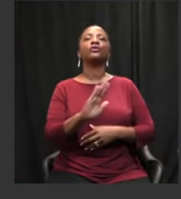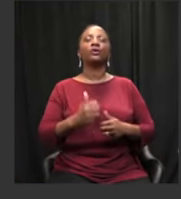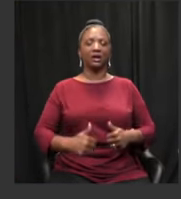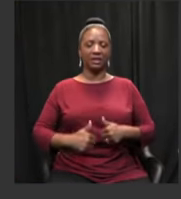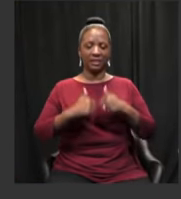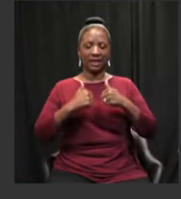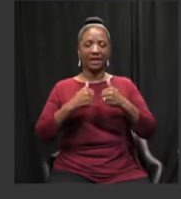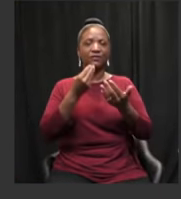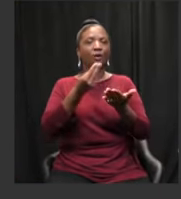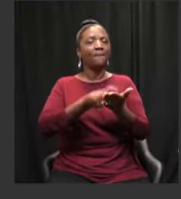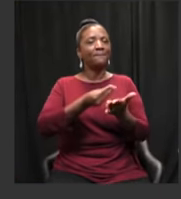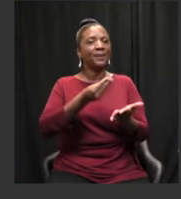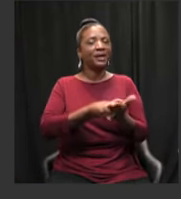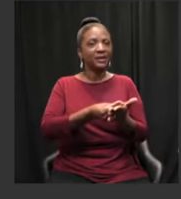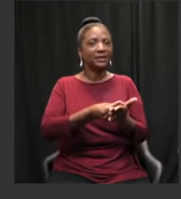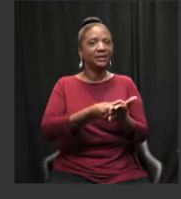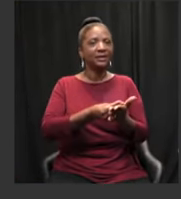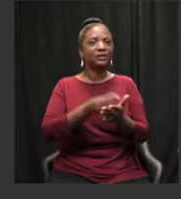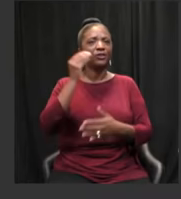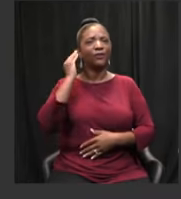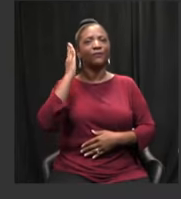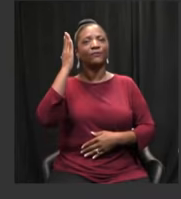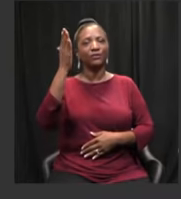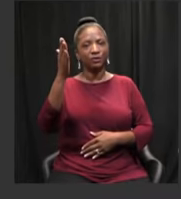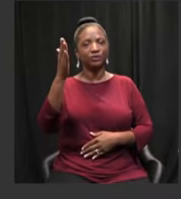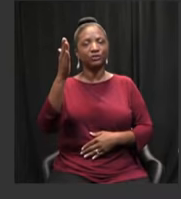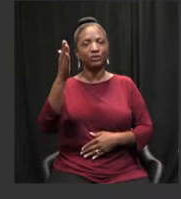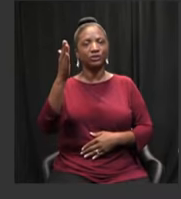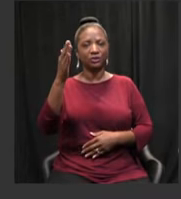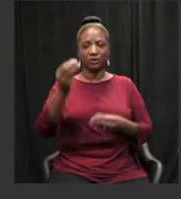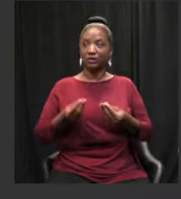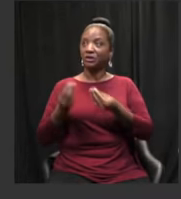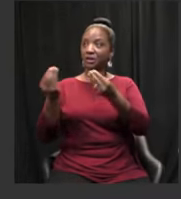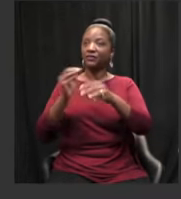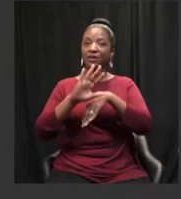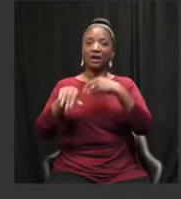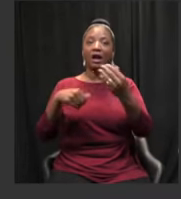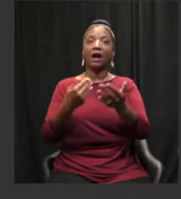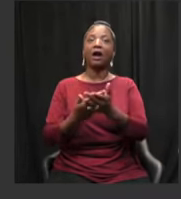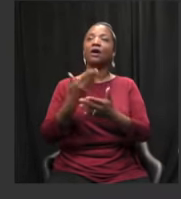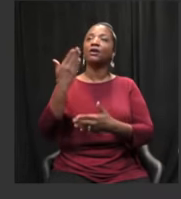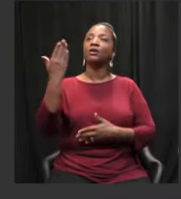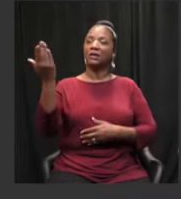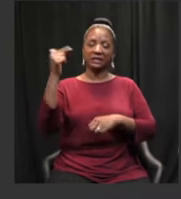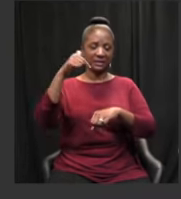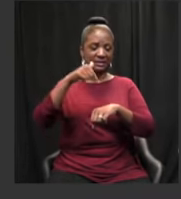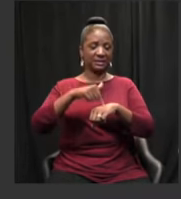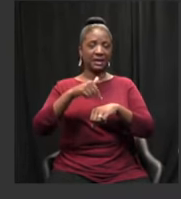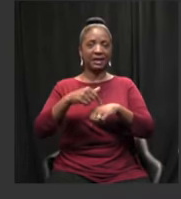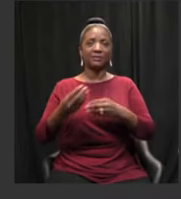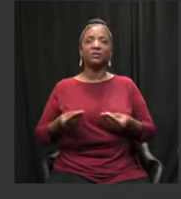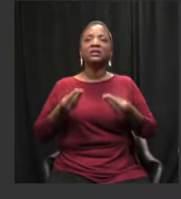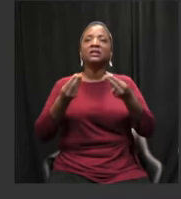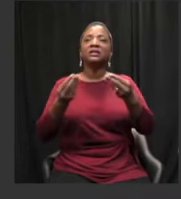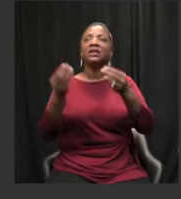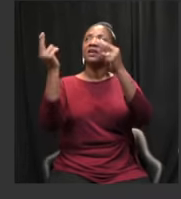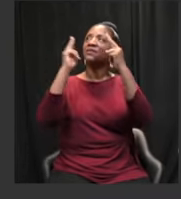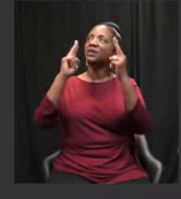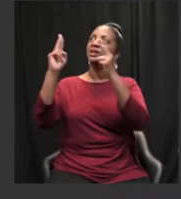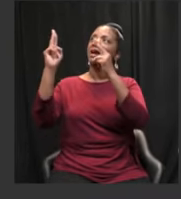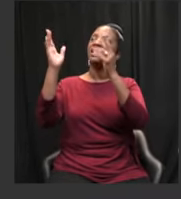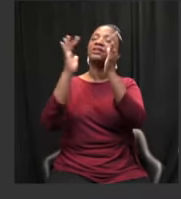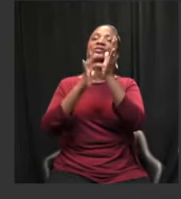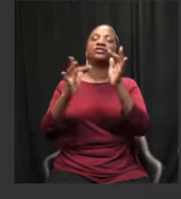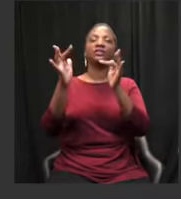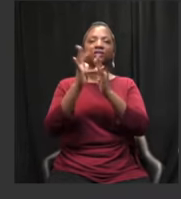your finances. You give him your future. You give it all to him. And so this is our moment. This is our chance to give and to honor Jesus